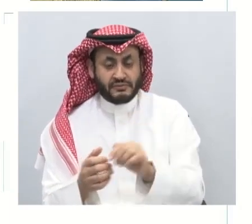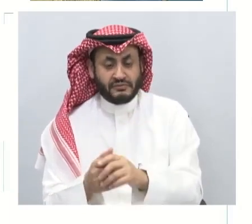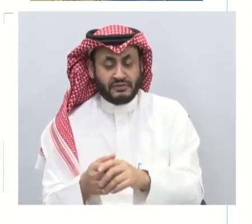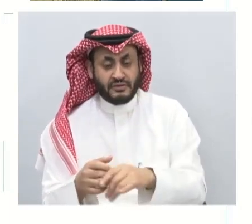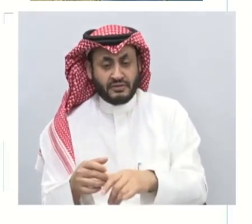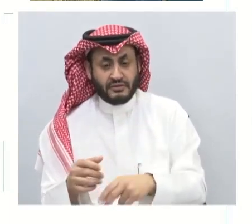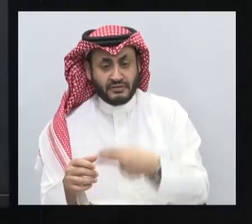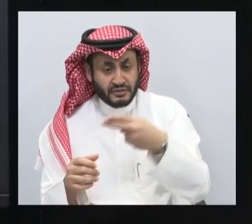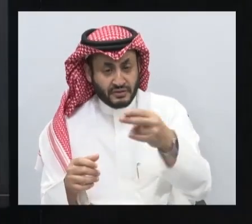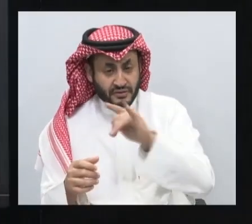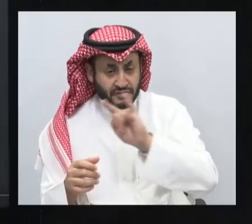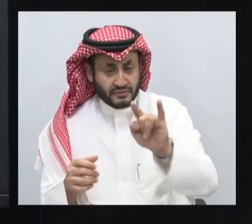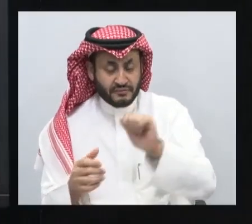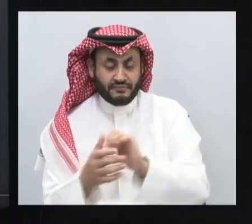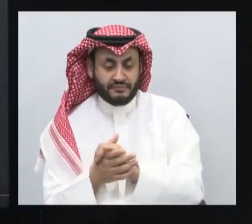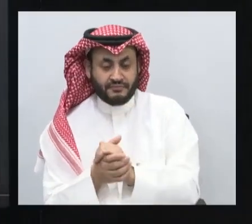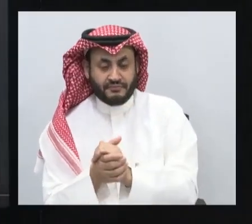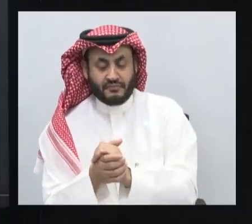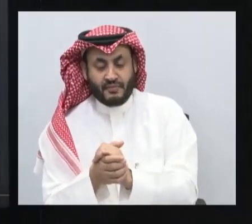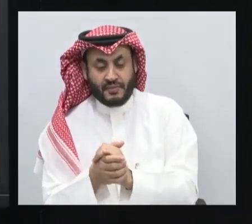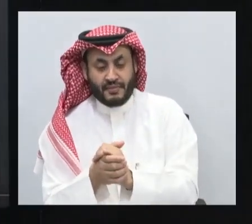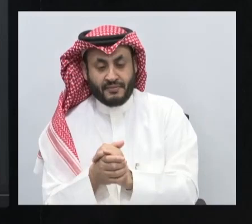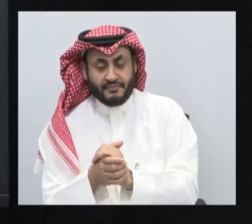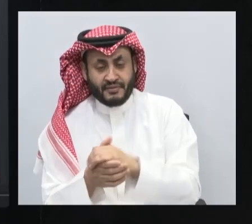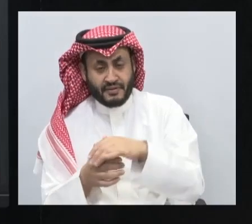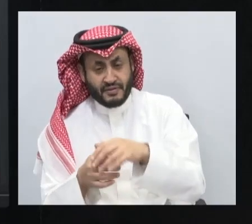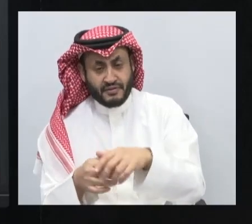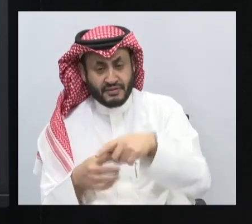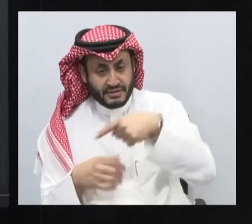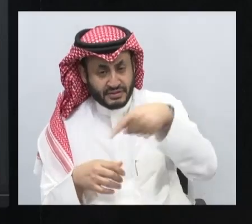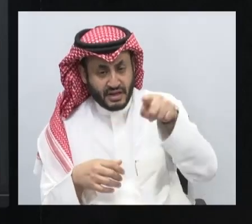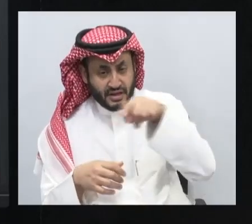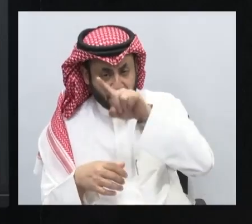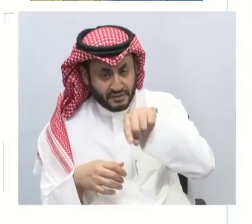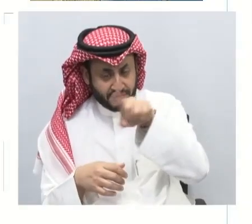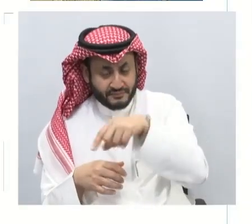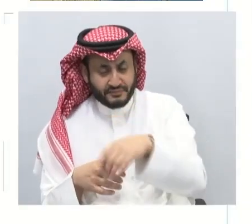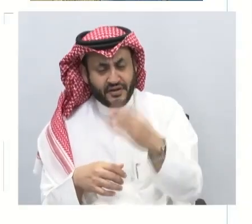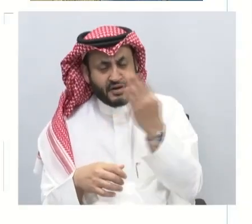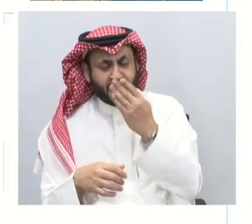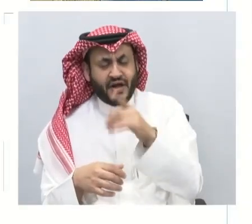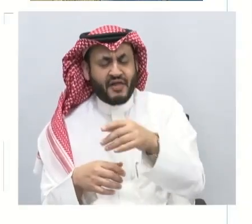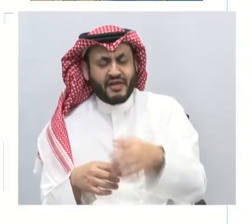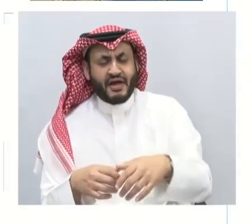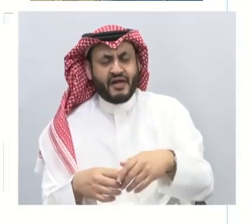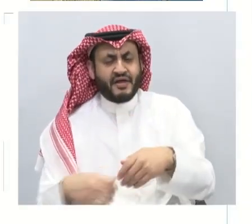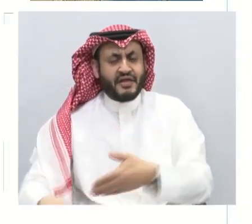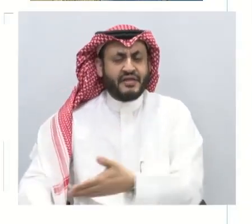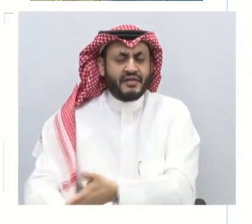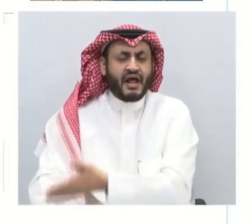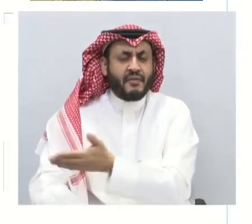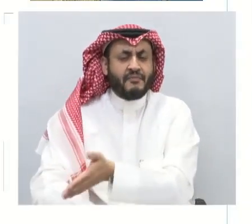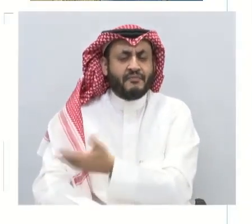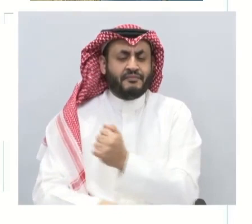are yes or no, that means true or false. Let's read them, and this will help us